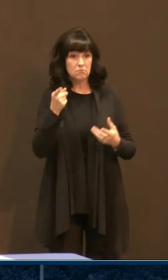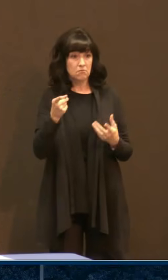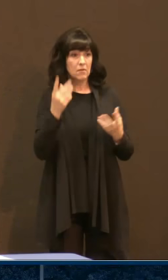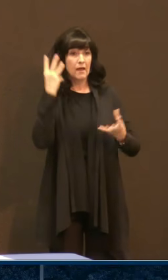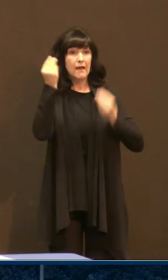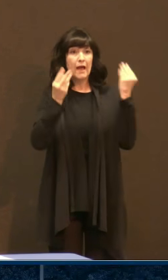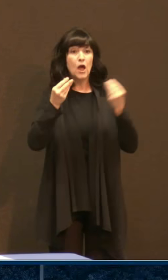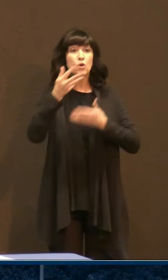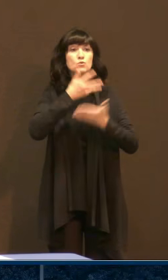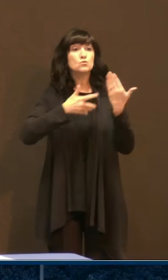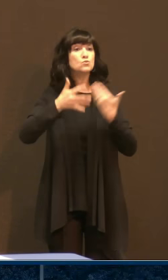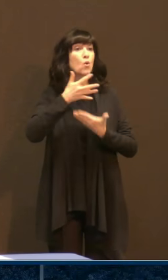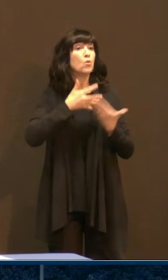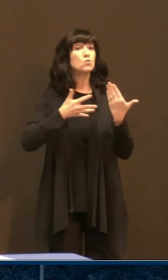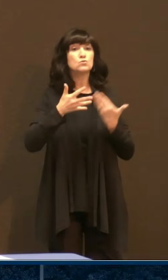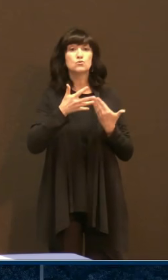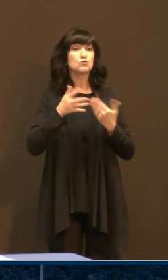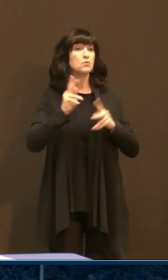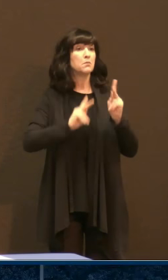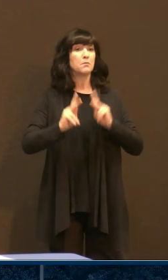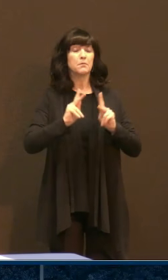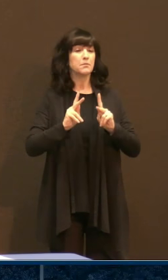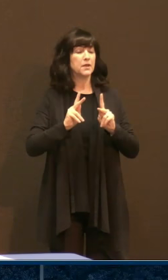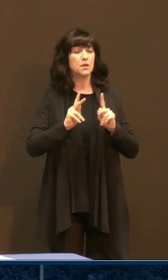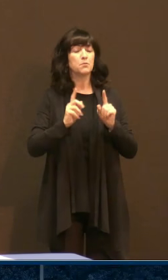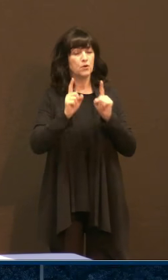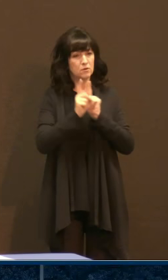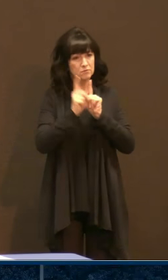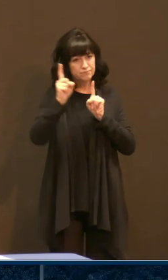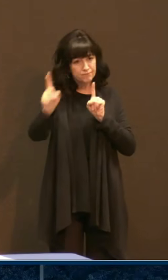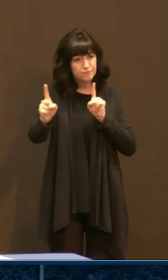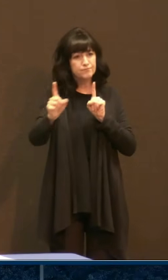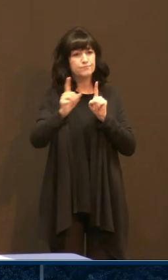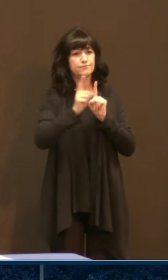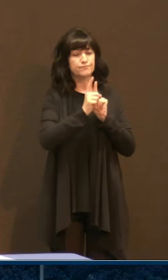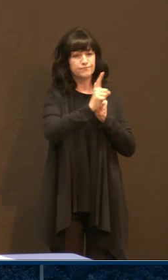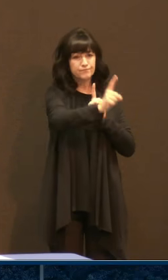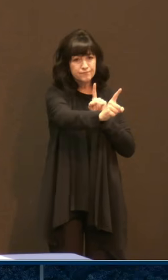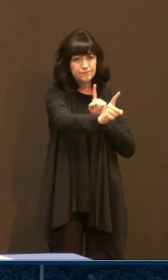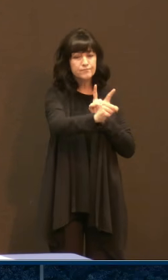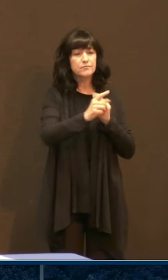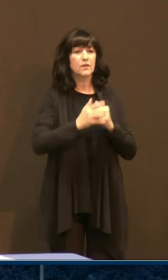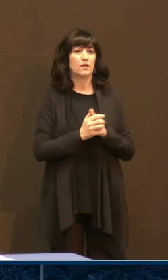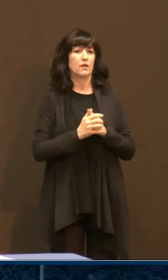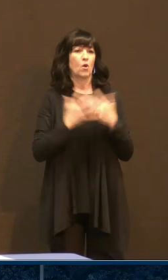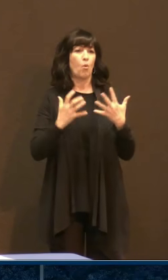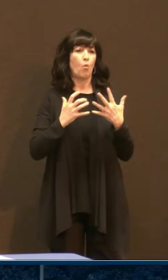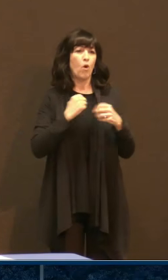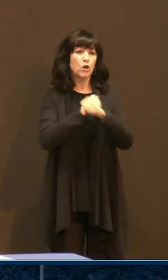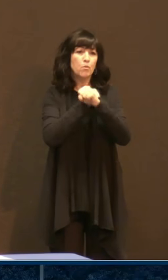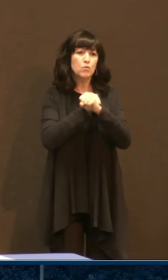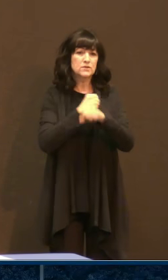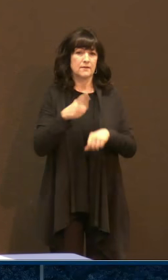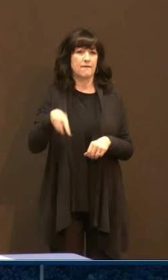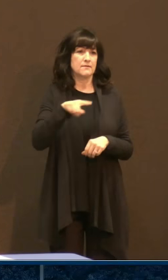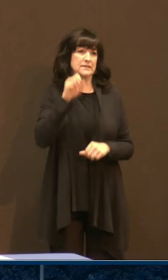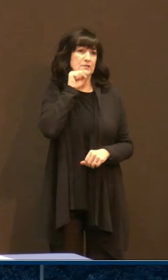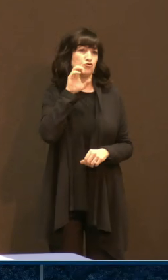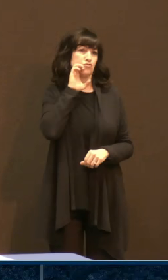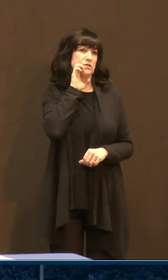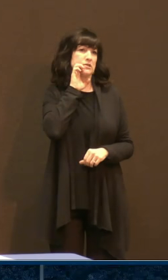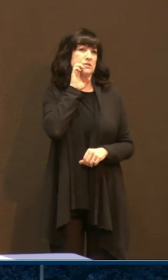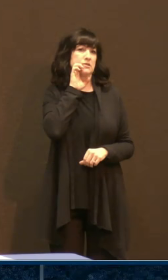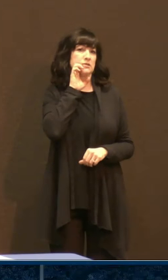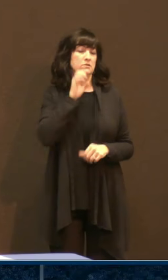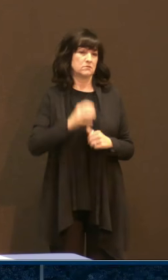the public, and to protect each other, protect seniors. So the challenging part of all this, and I say to